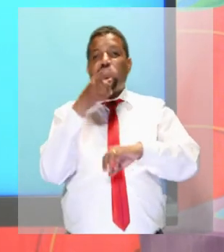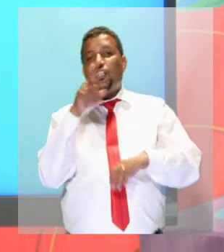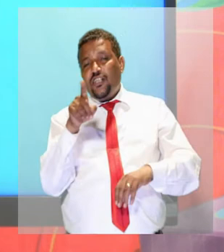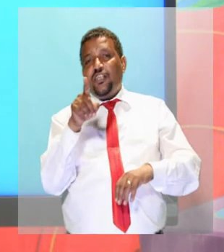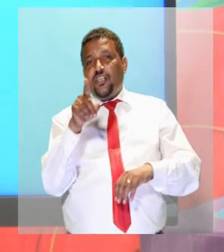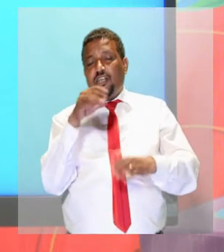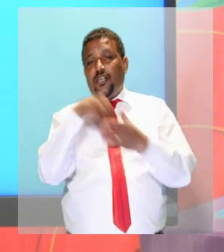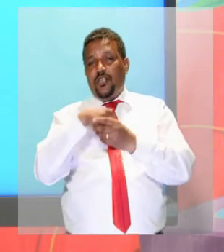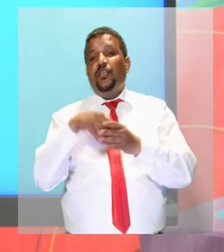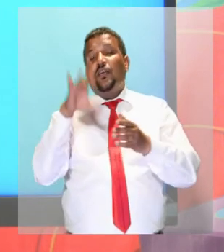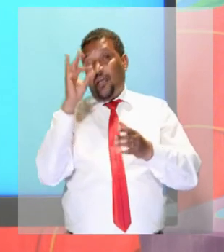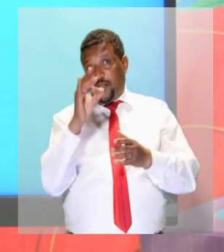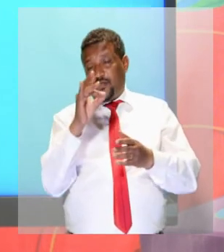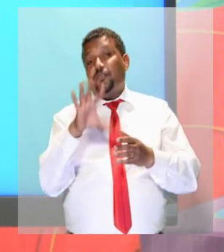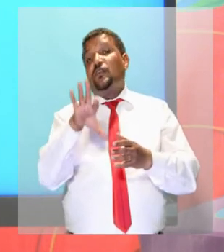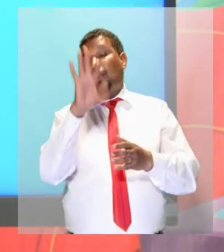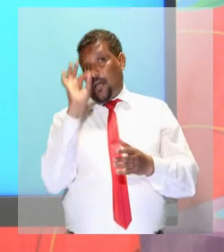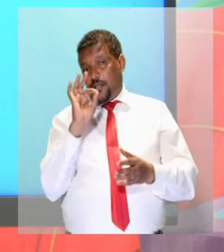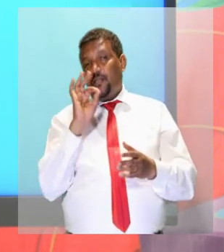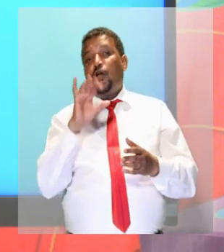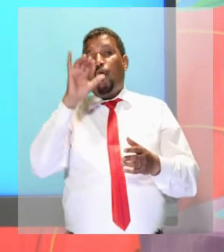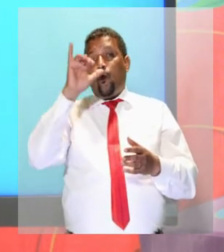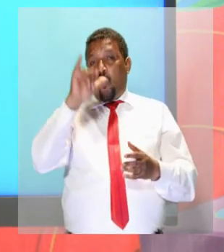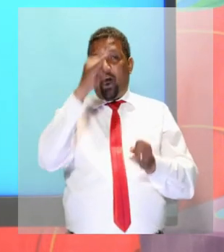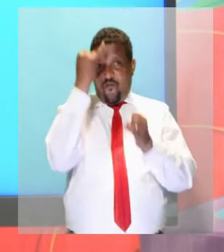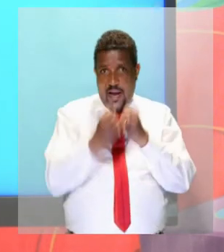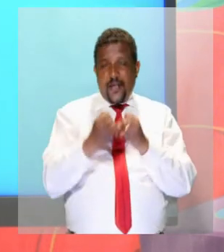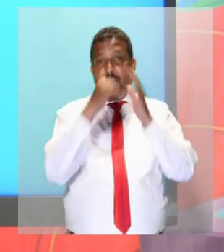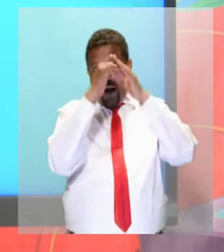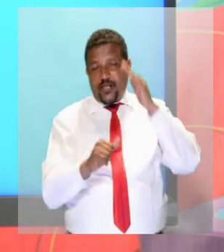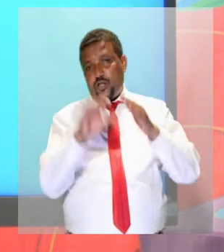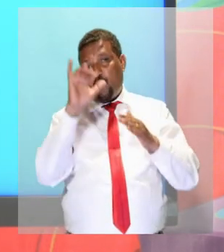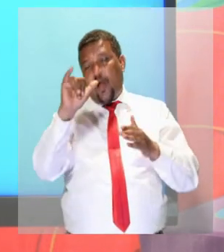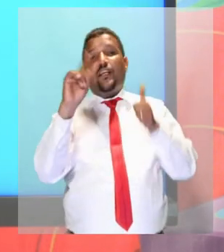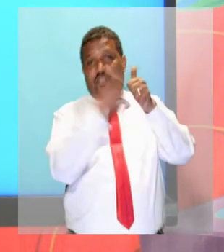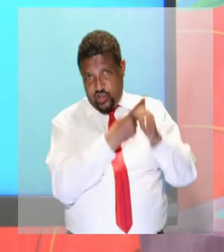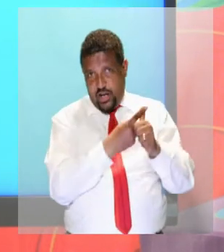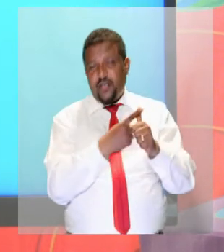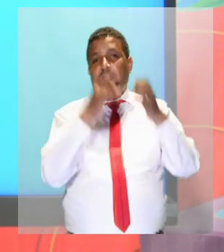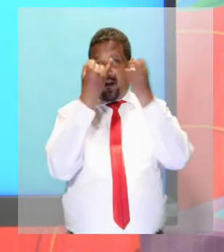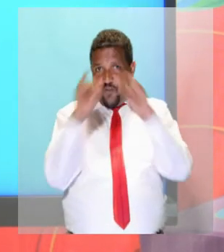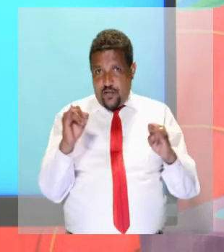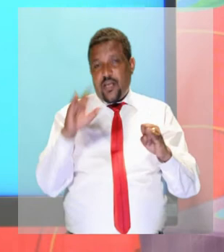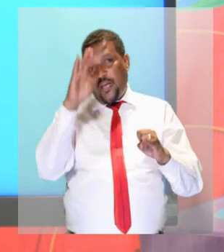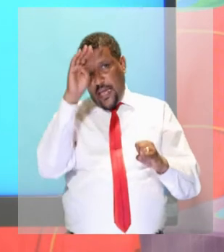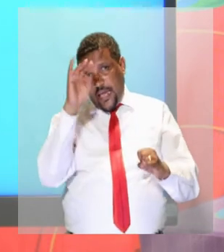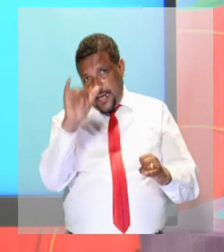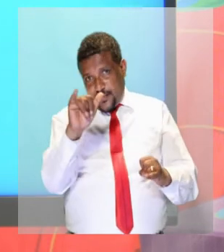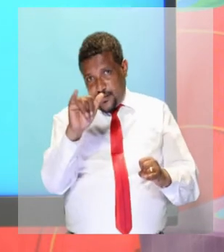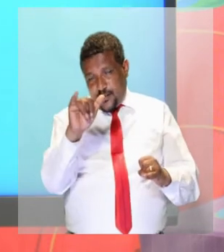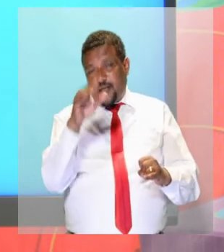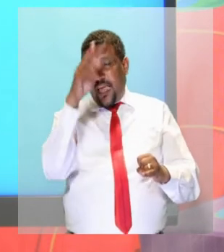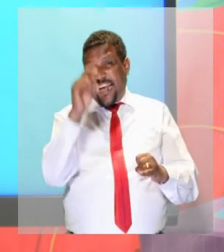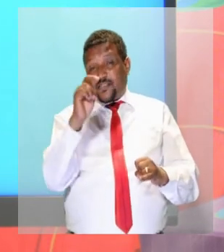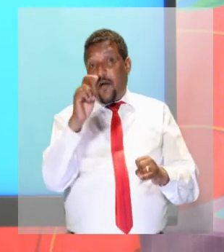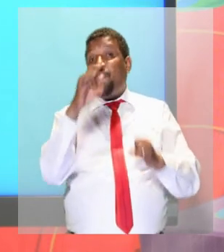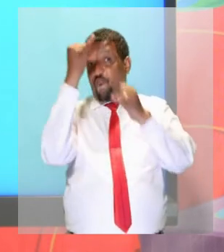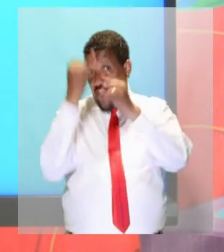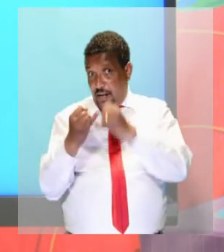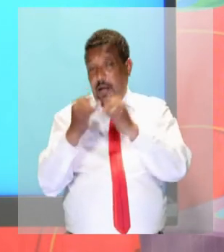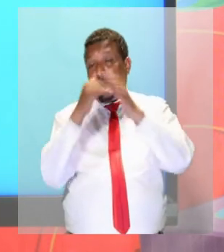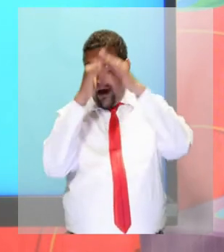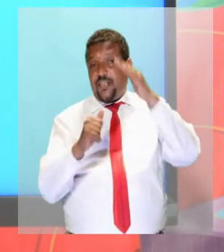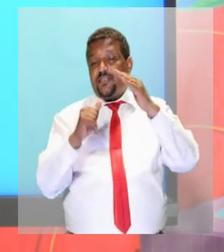X that is gained. This is Y final minus Y initial divided by X final minus X